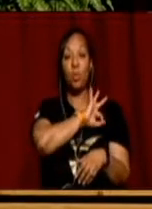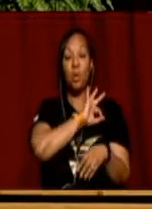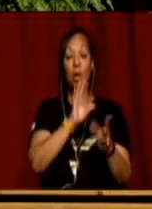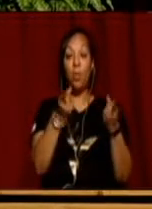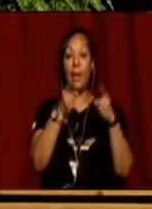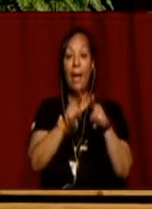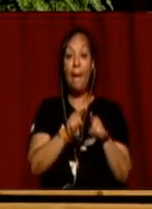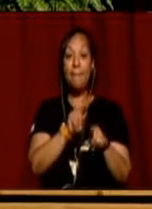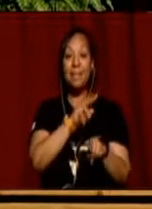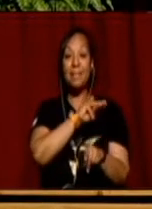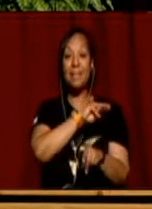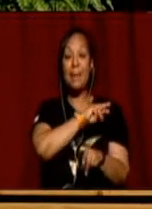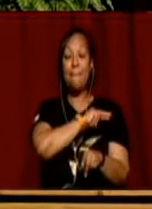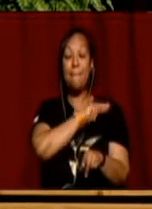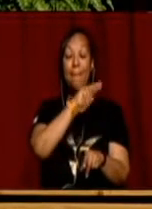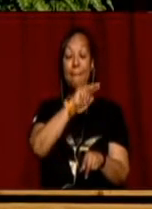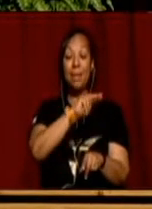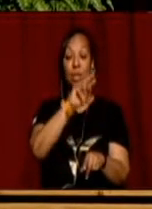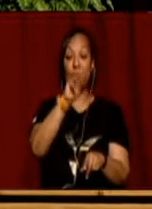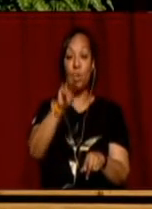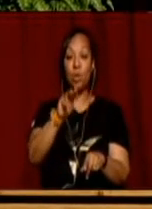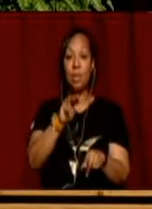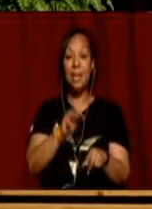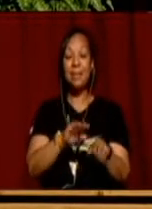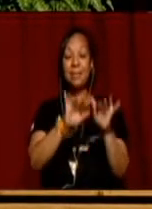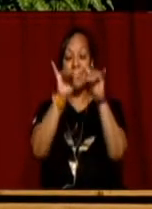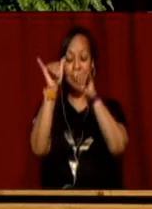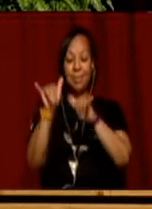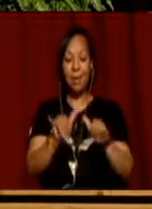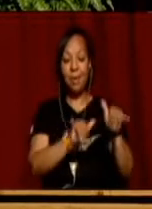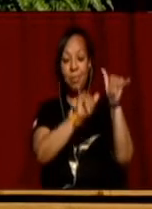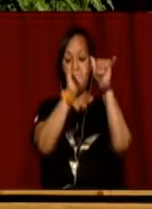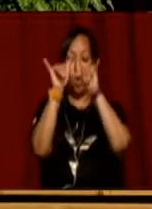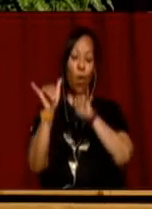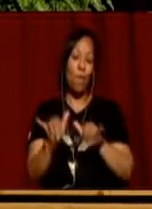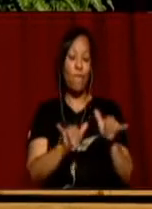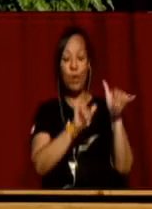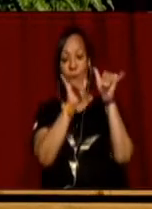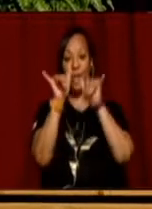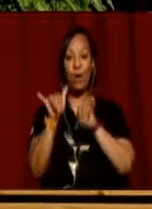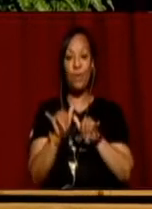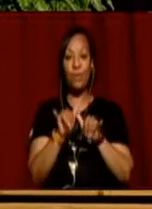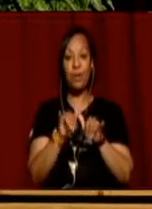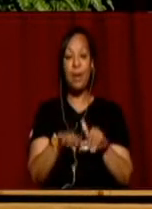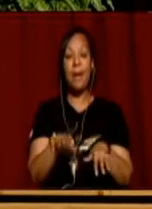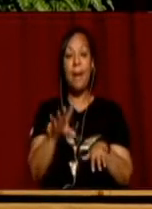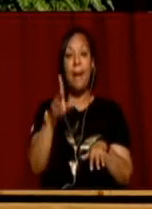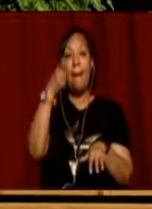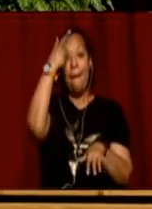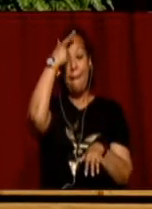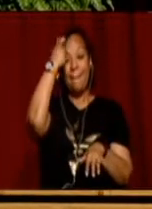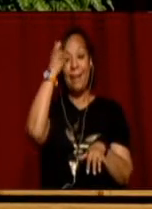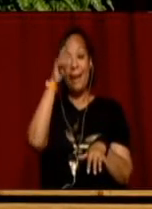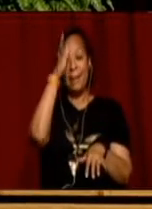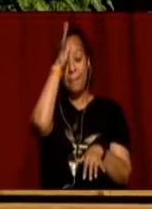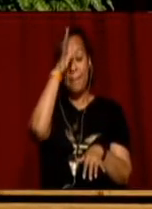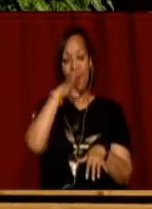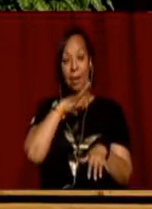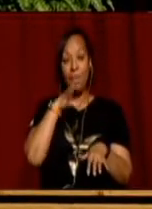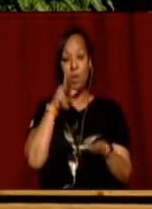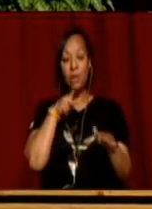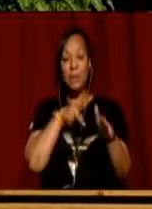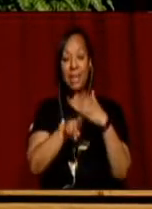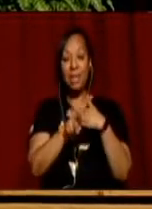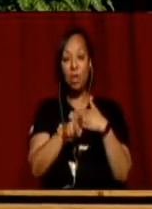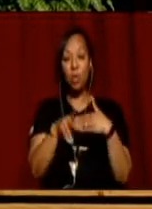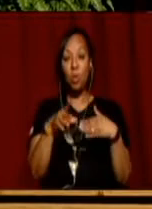Minnesota? I mean, it's the same story over and over and over. Unarmed black man being killed by white